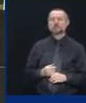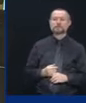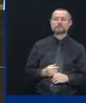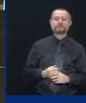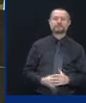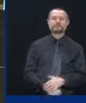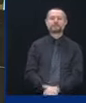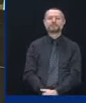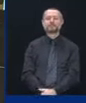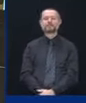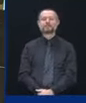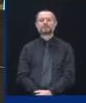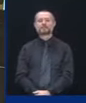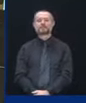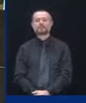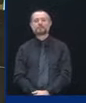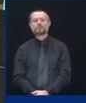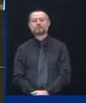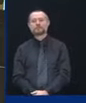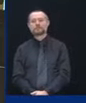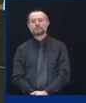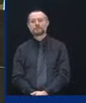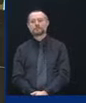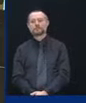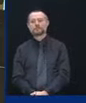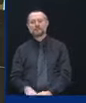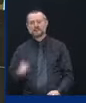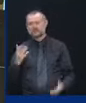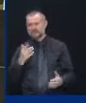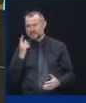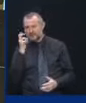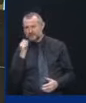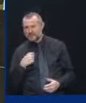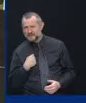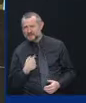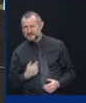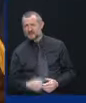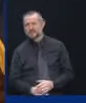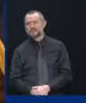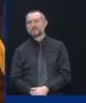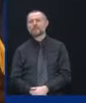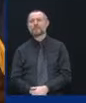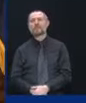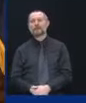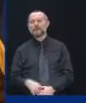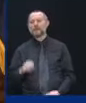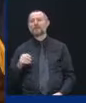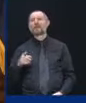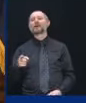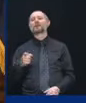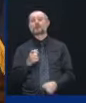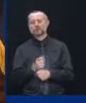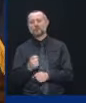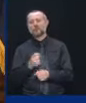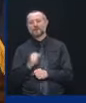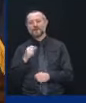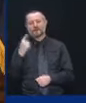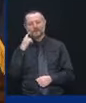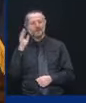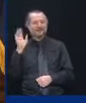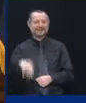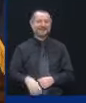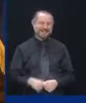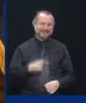Oh, I see you going, I can't hear you, but you must hear me if you're like that. That's very good. That's very good, Marcia. You